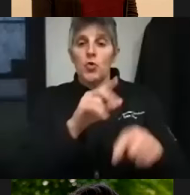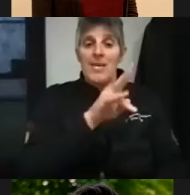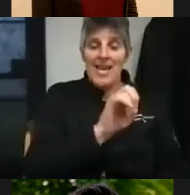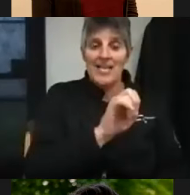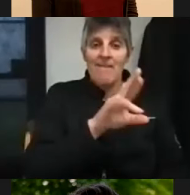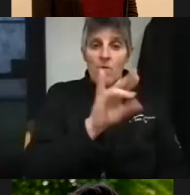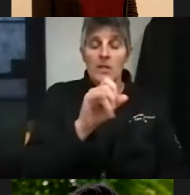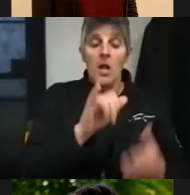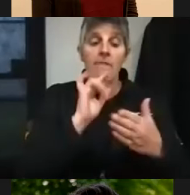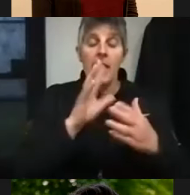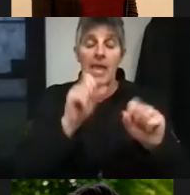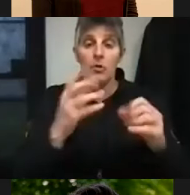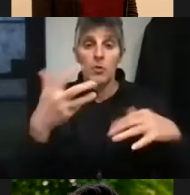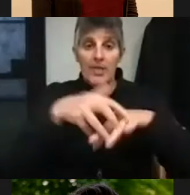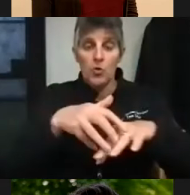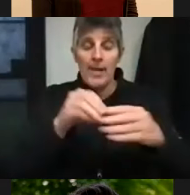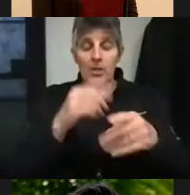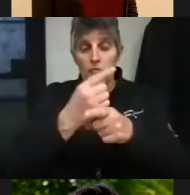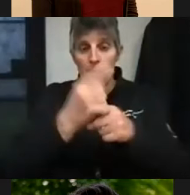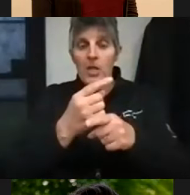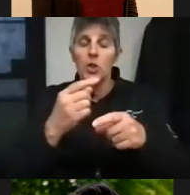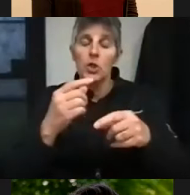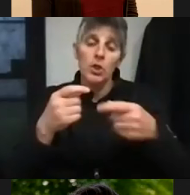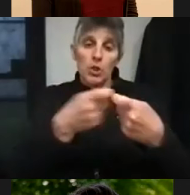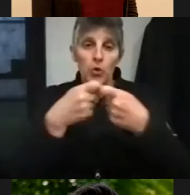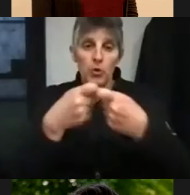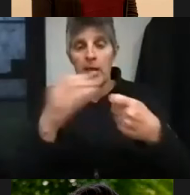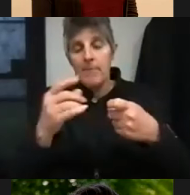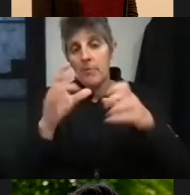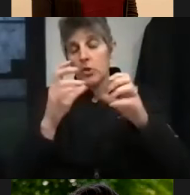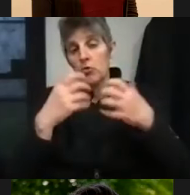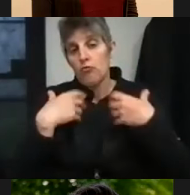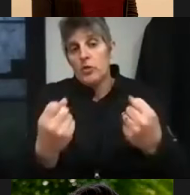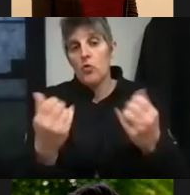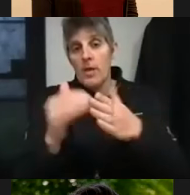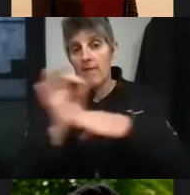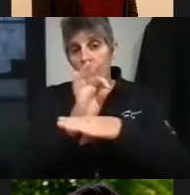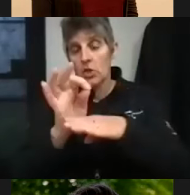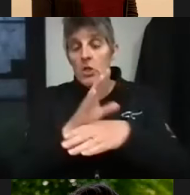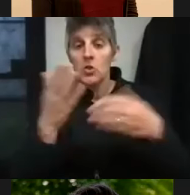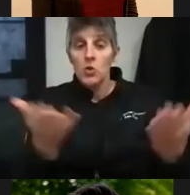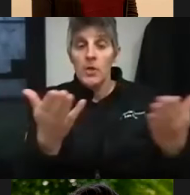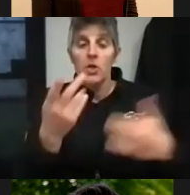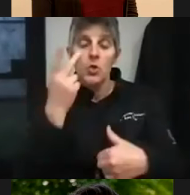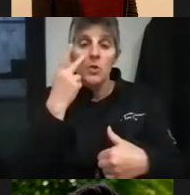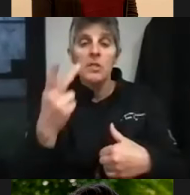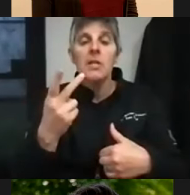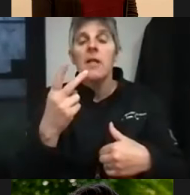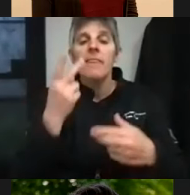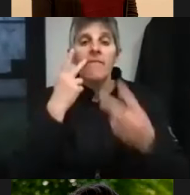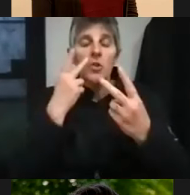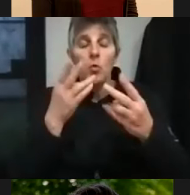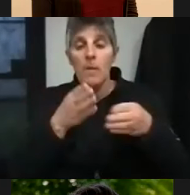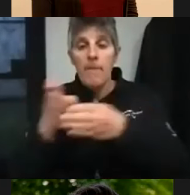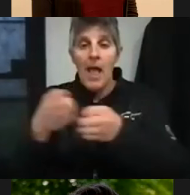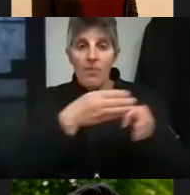to integrate into retinal circuitry and restore visual function? So here is the whole visual pathway.